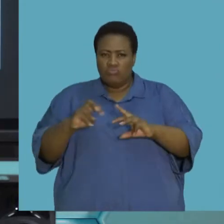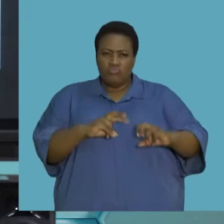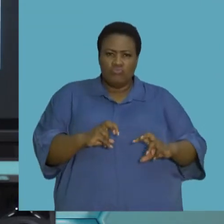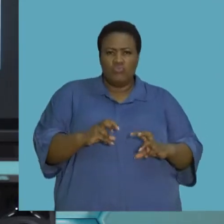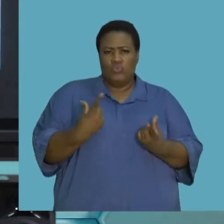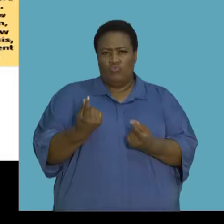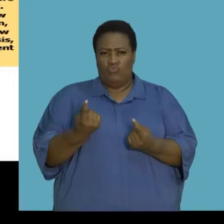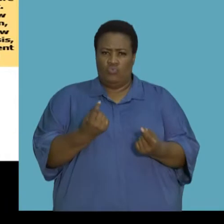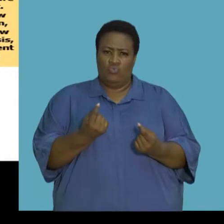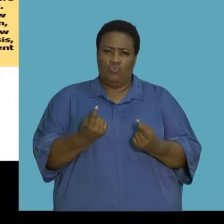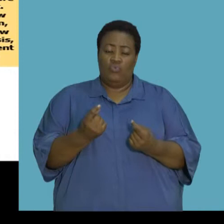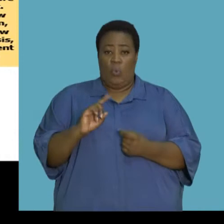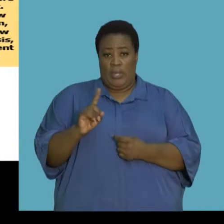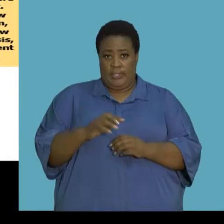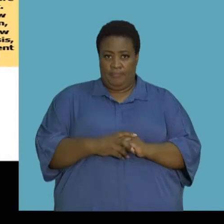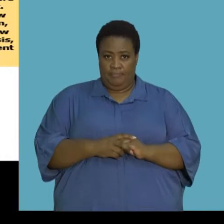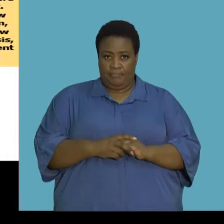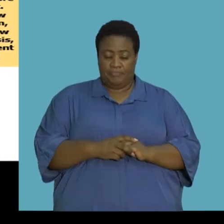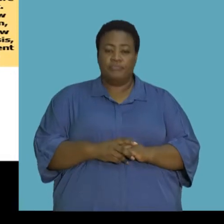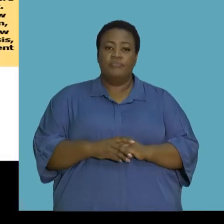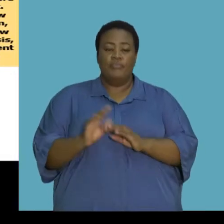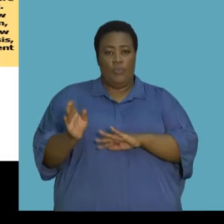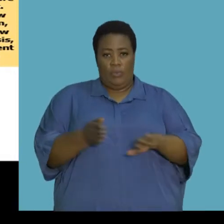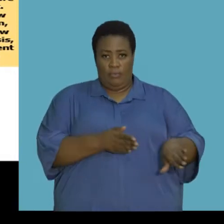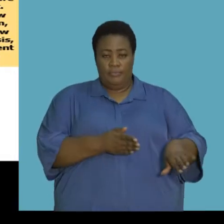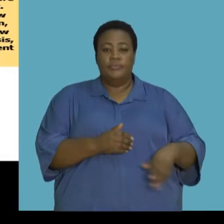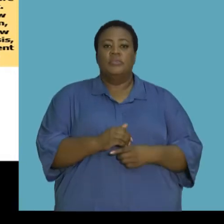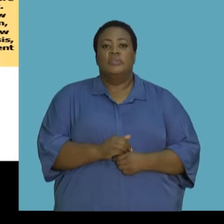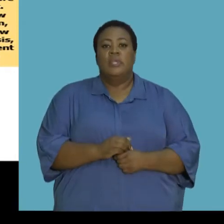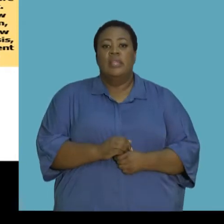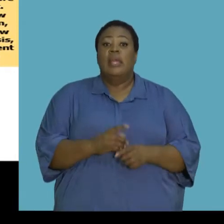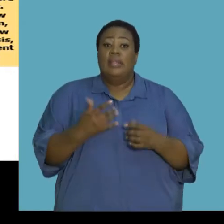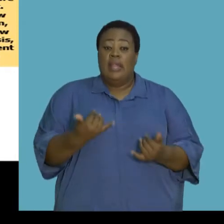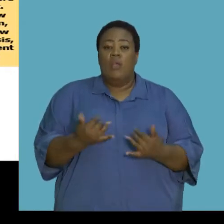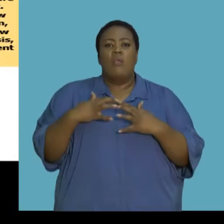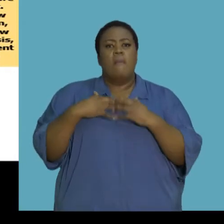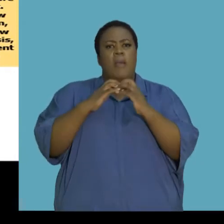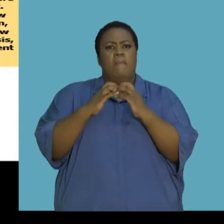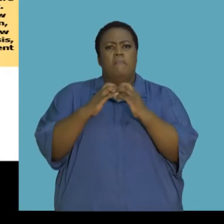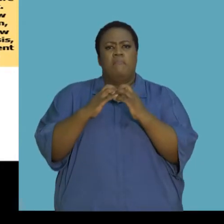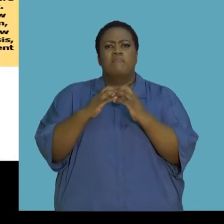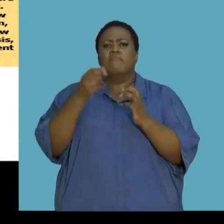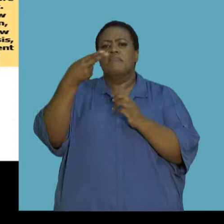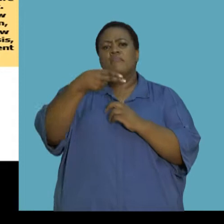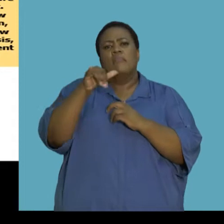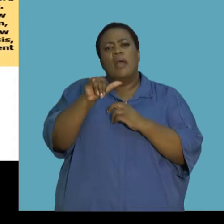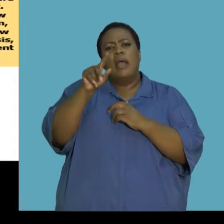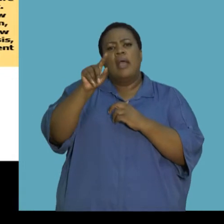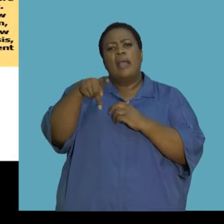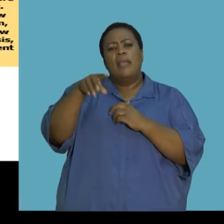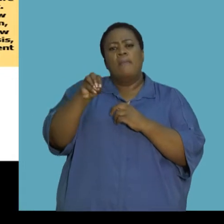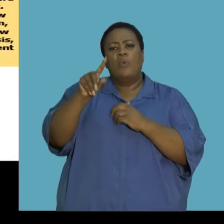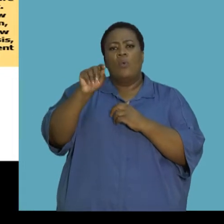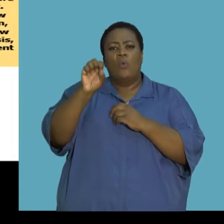of focus. Then you've got to construct a hypothesis. And essentially, we've got to look at what a hypothesis is.